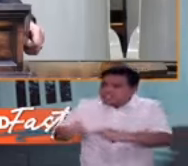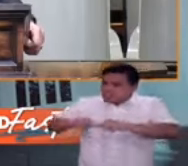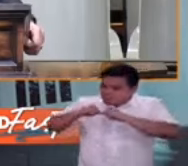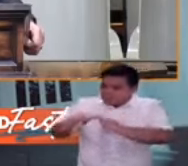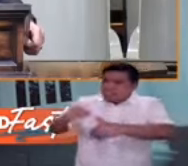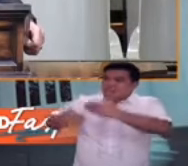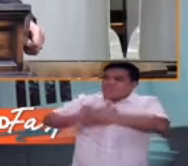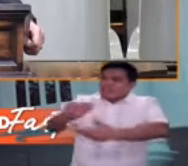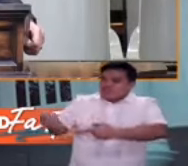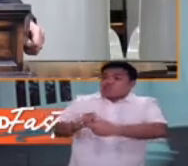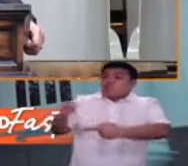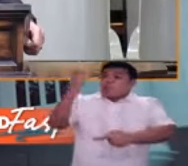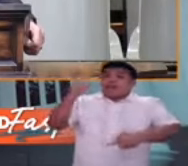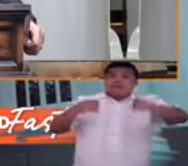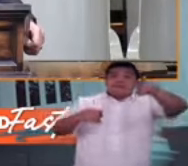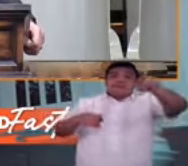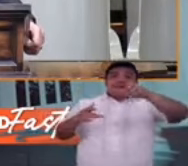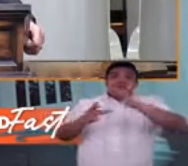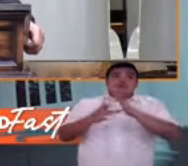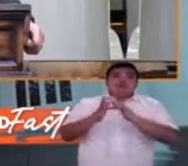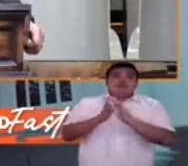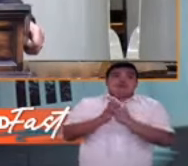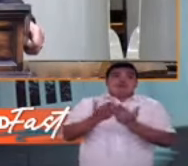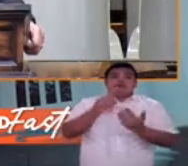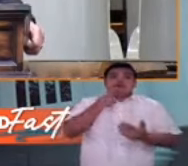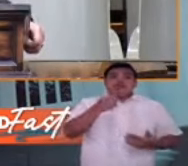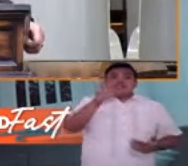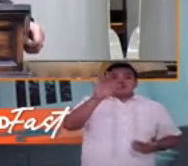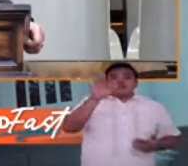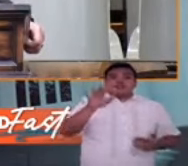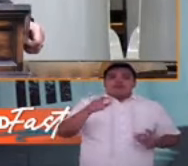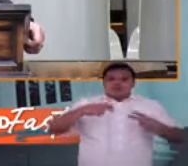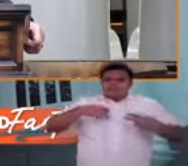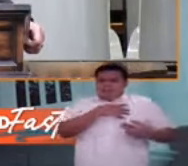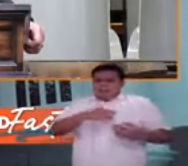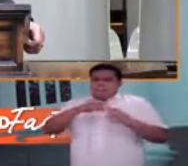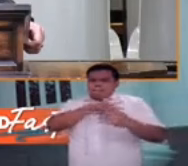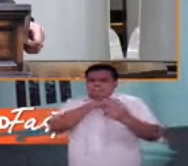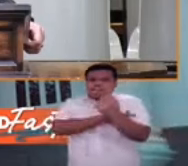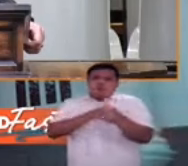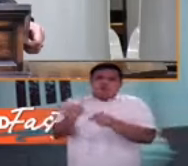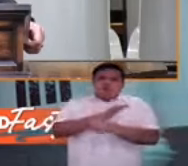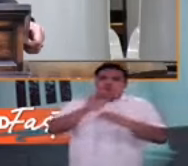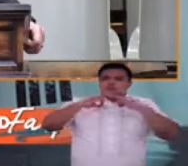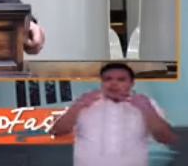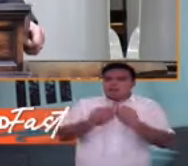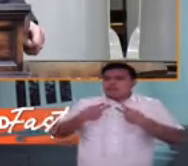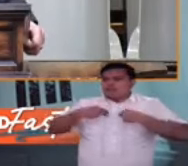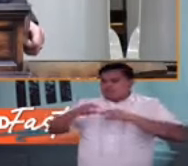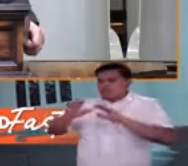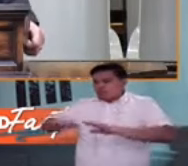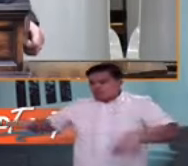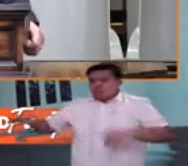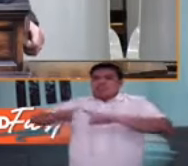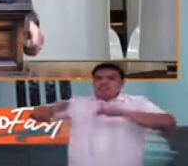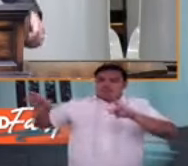in training our children? We want powerful families, powerful children, children that will make a difference.